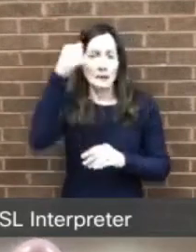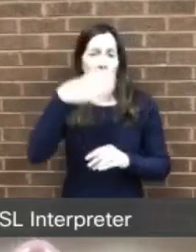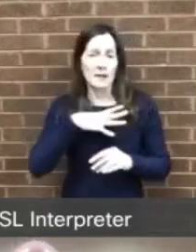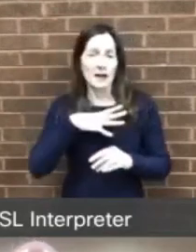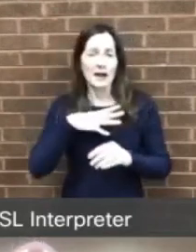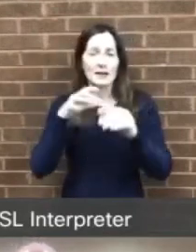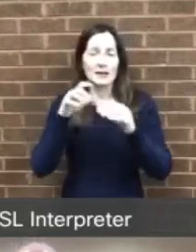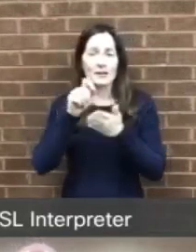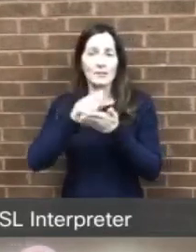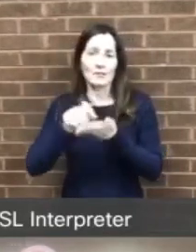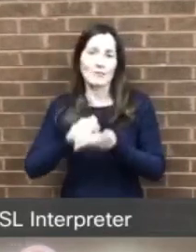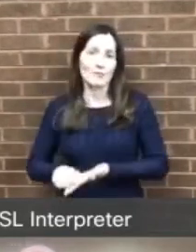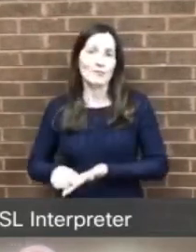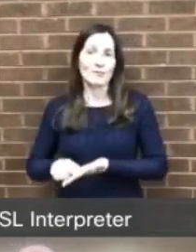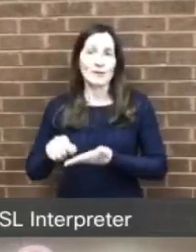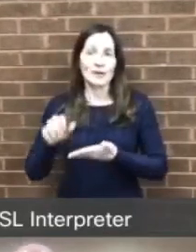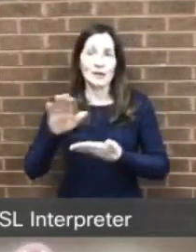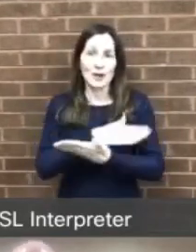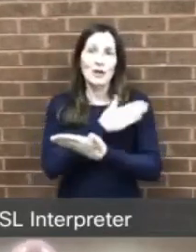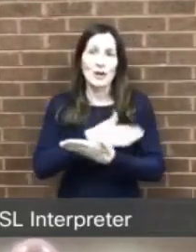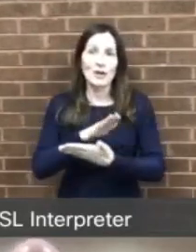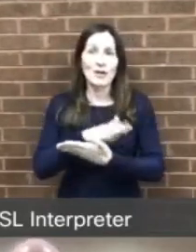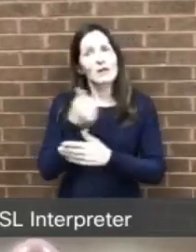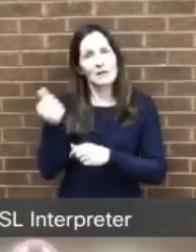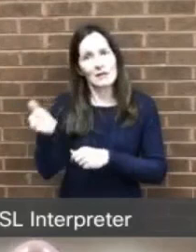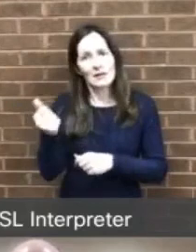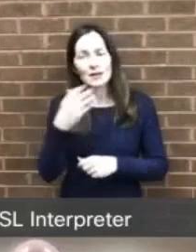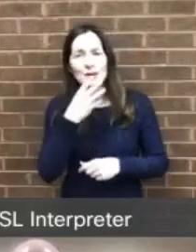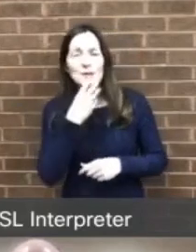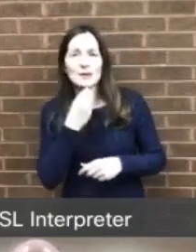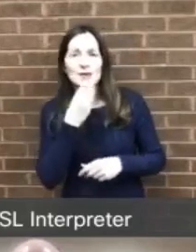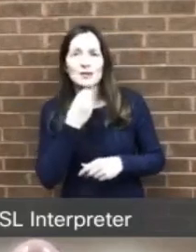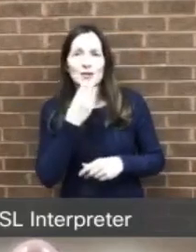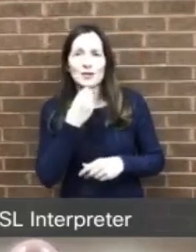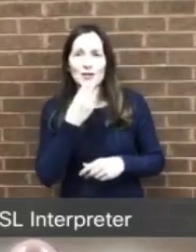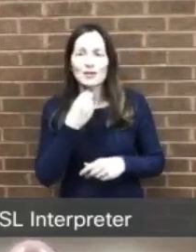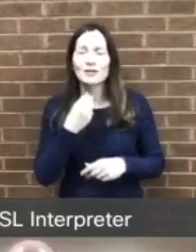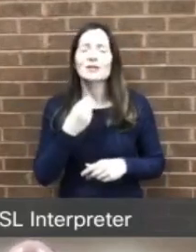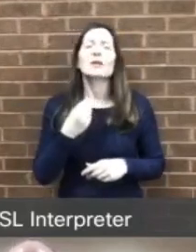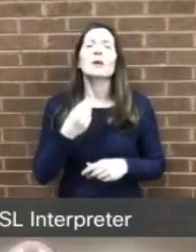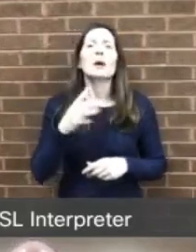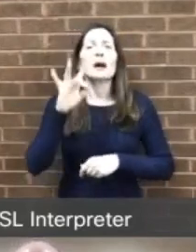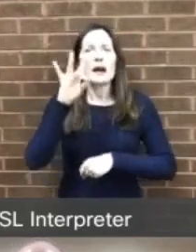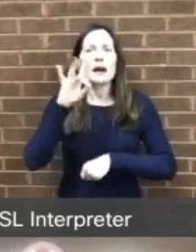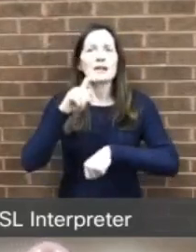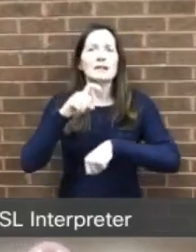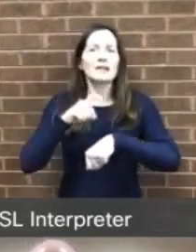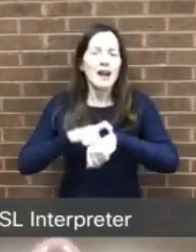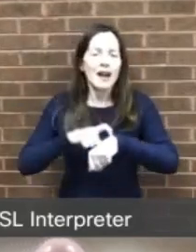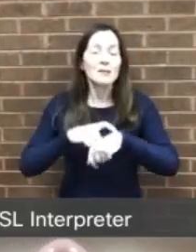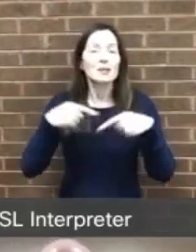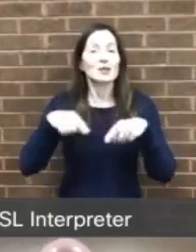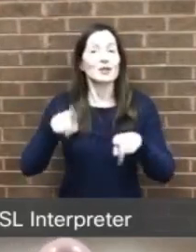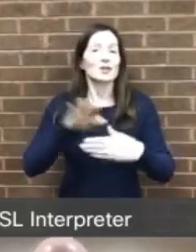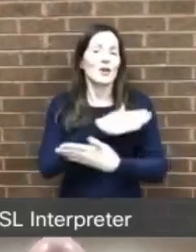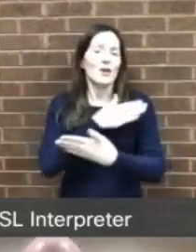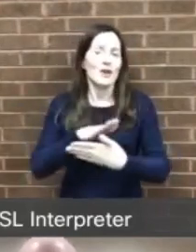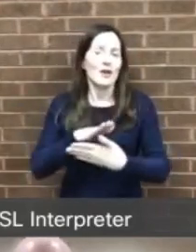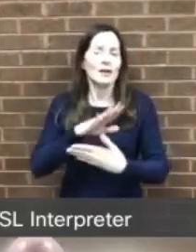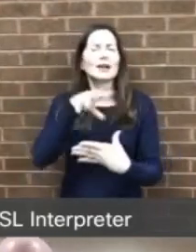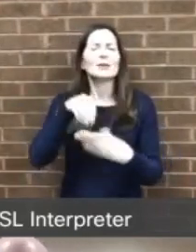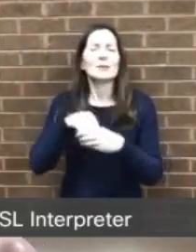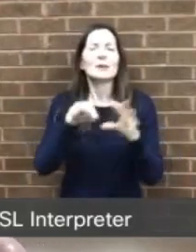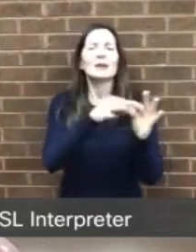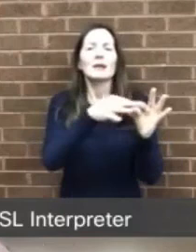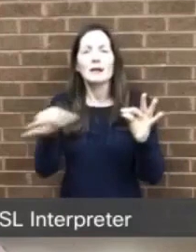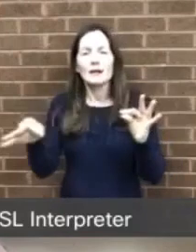you'll notice that the phrase light one candle happens 8 times in the song, one for each night of the holiday. So we'll close